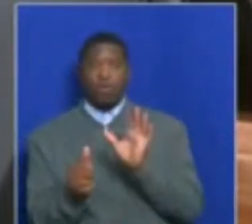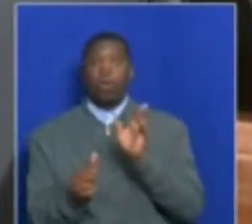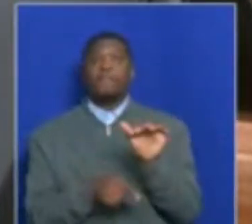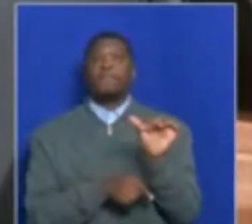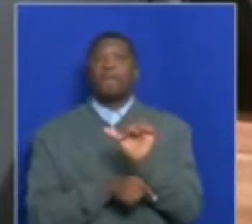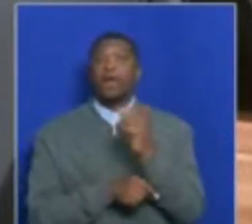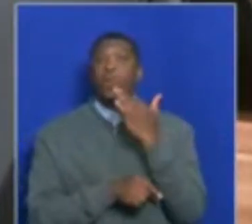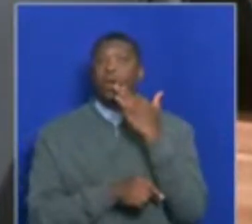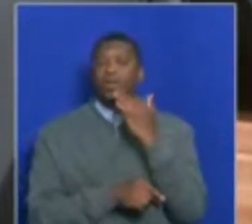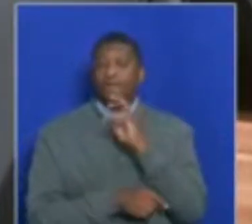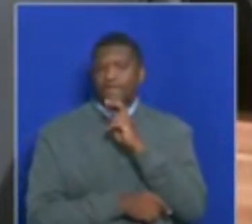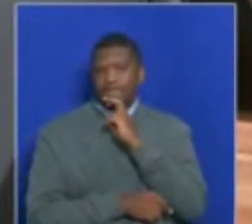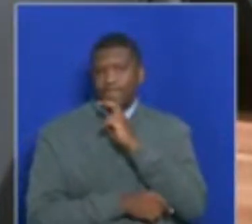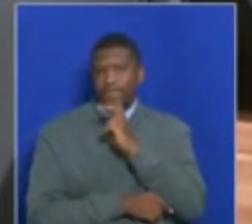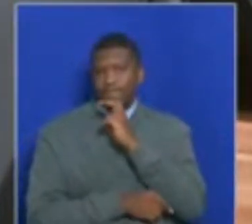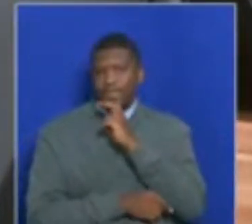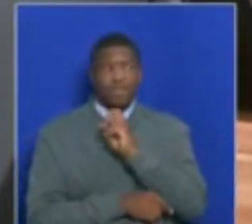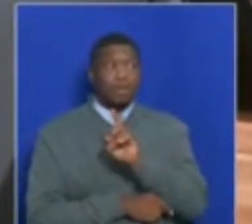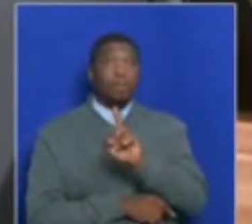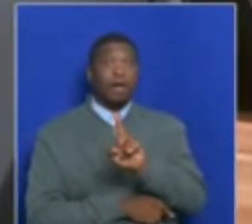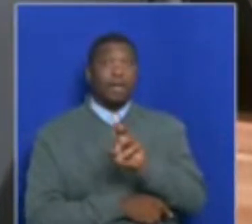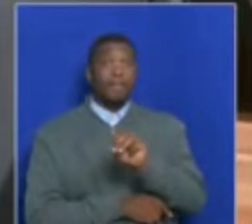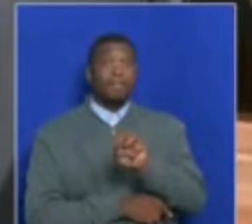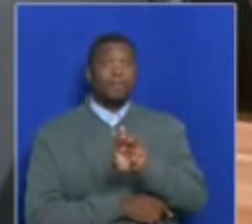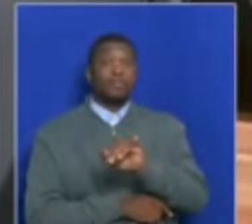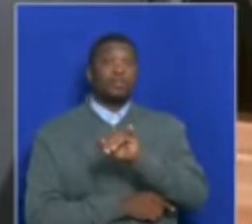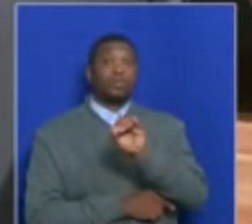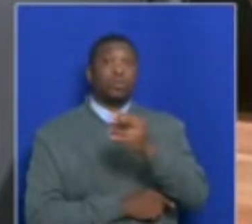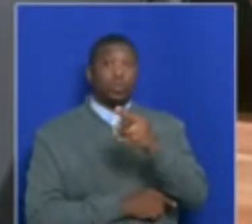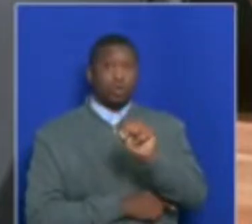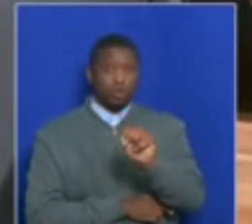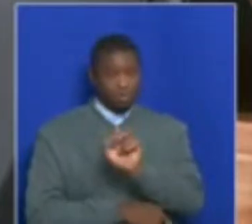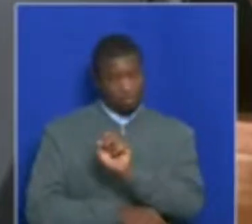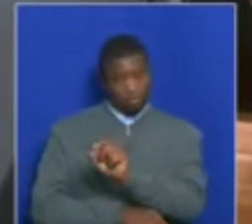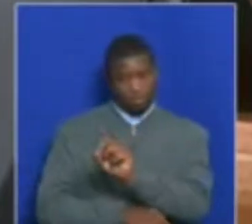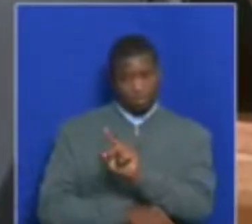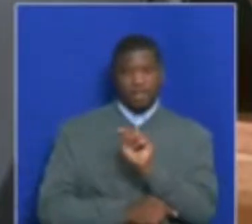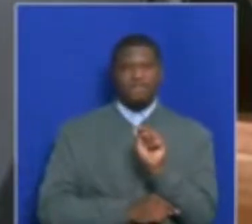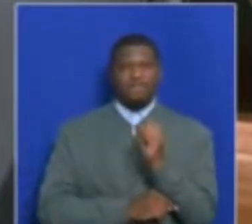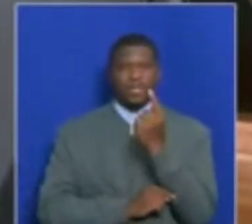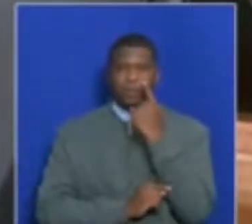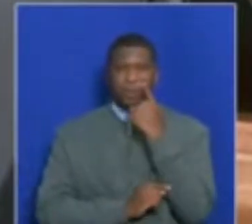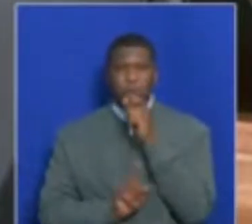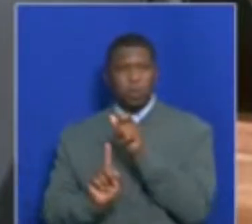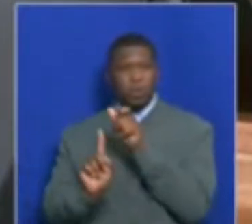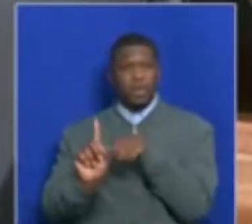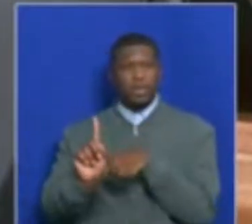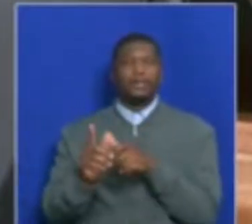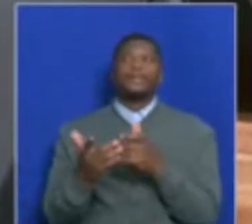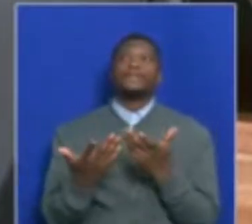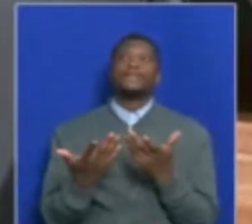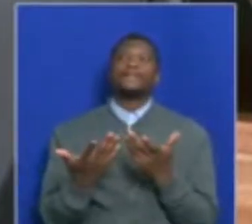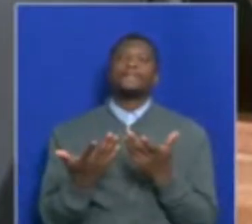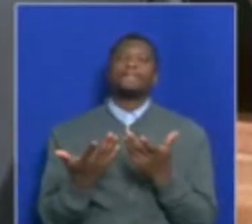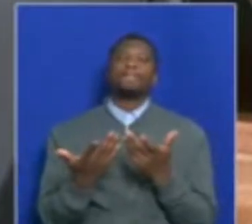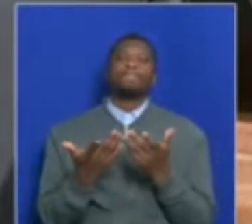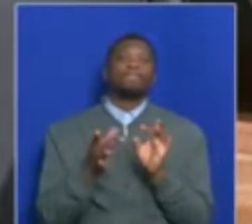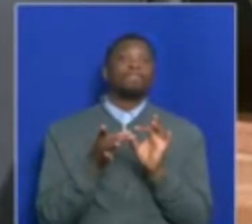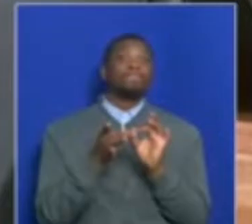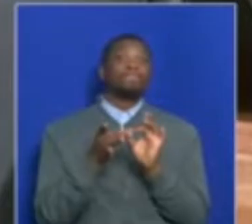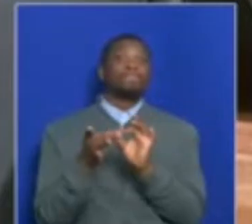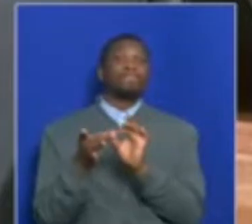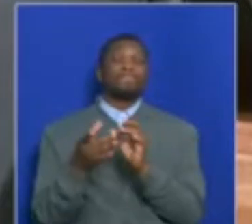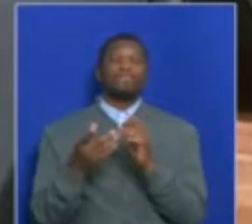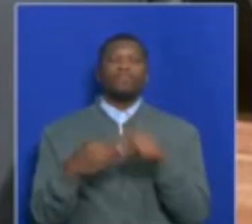But Mr. John is going to be the first witness in relation to a topic dealing with gangs in the